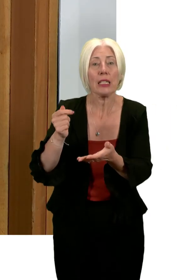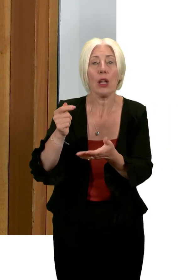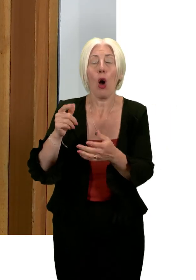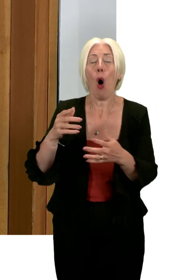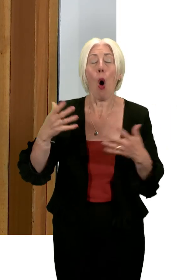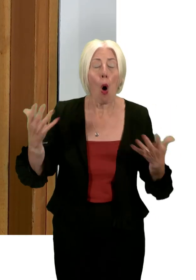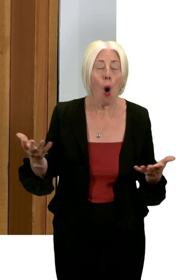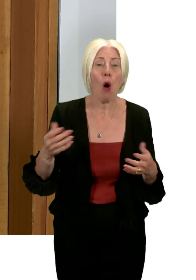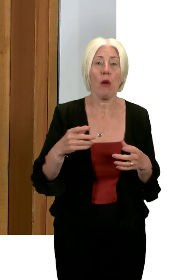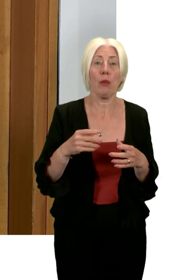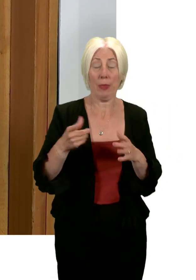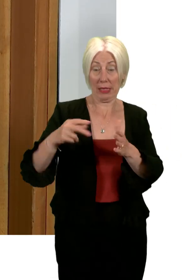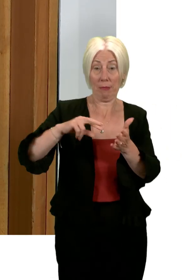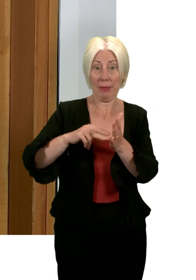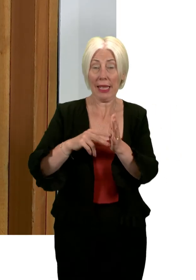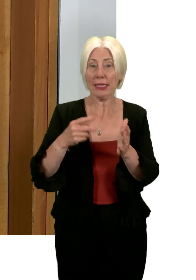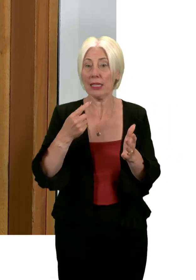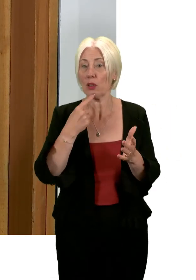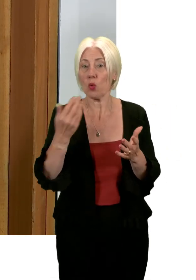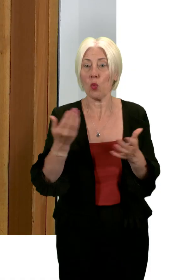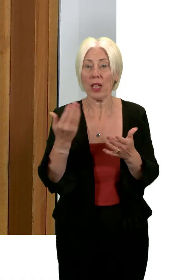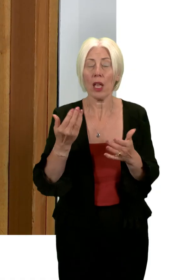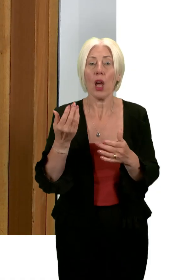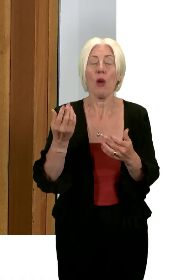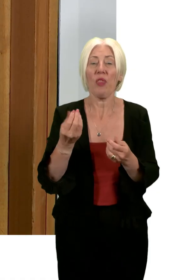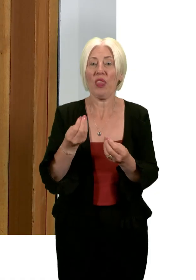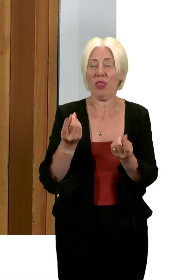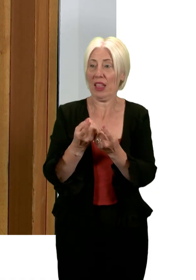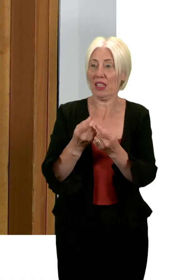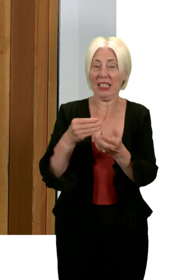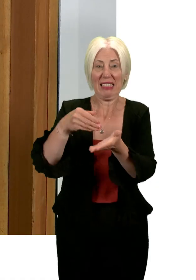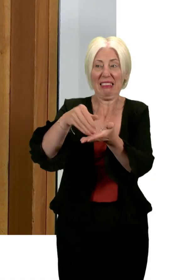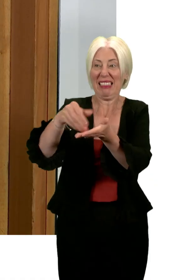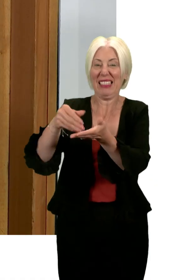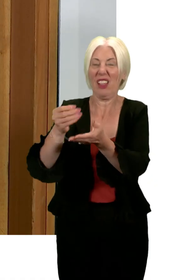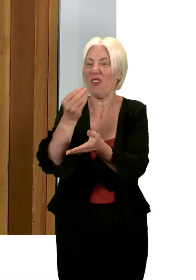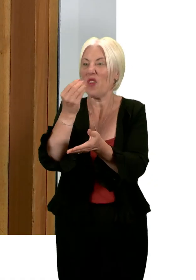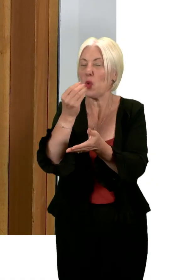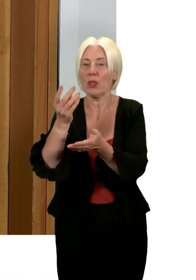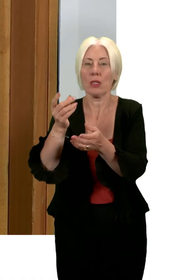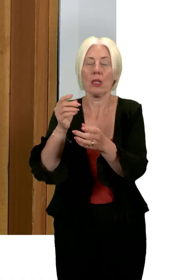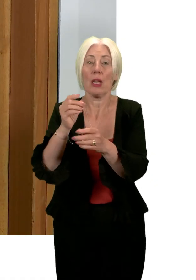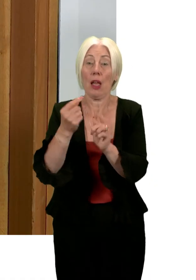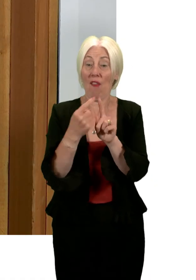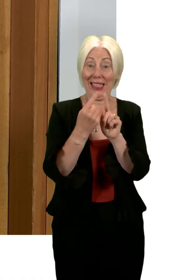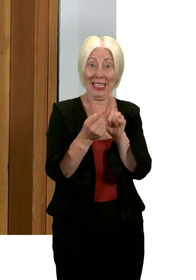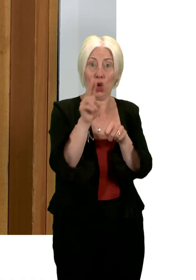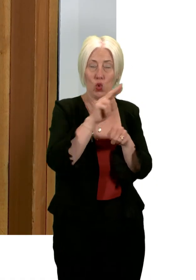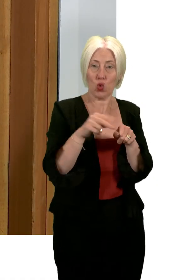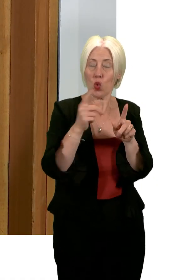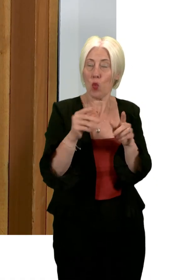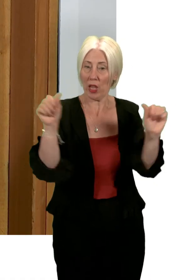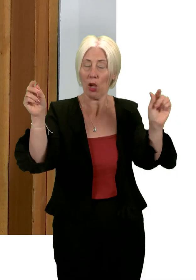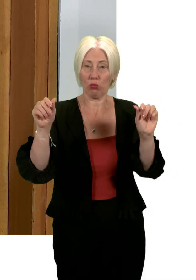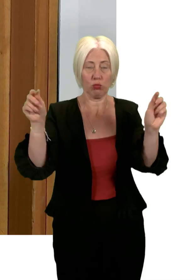placement of out-of-home outlets are near educational establishments. So that will